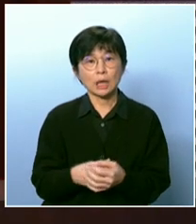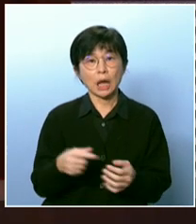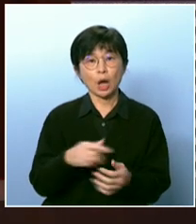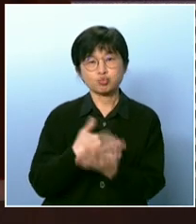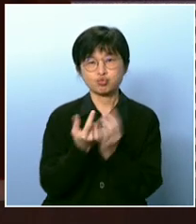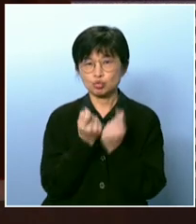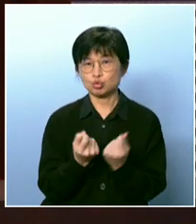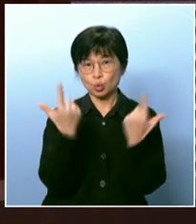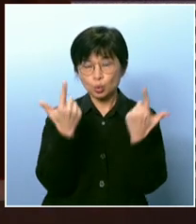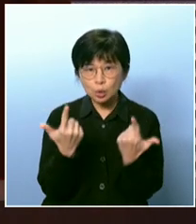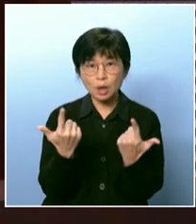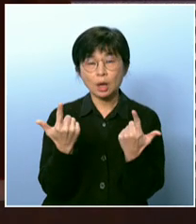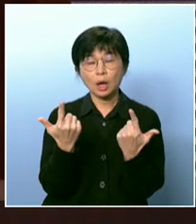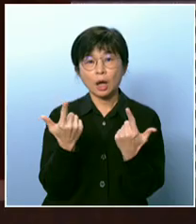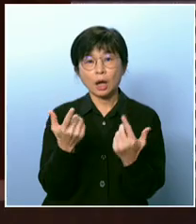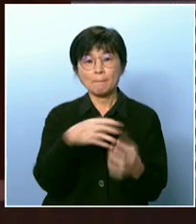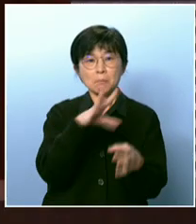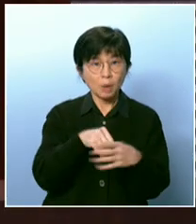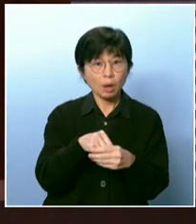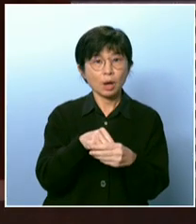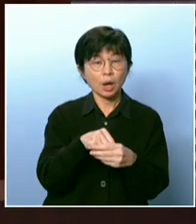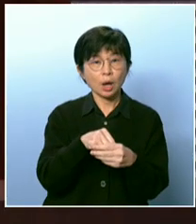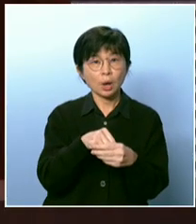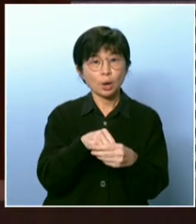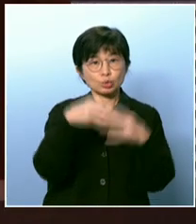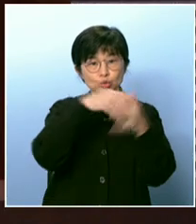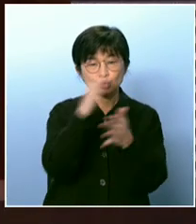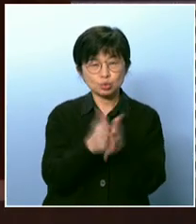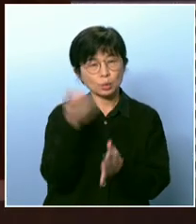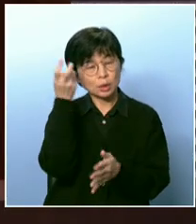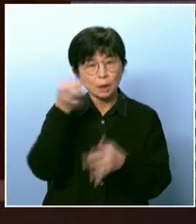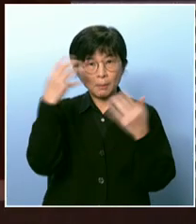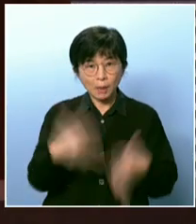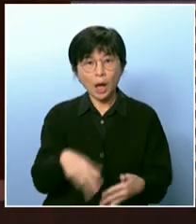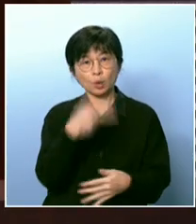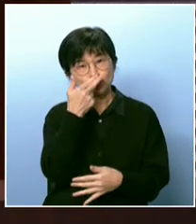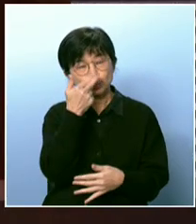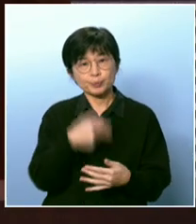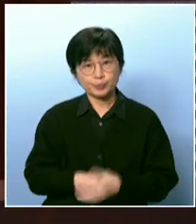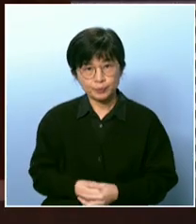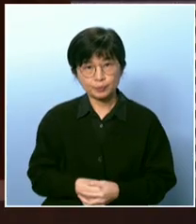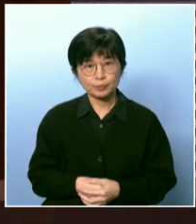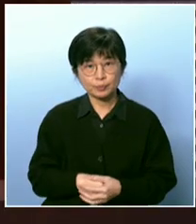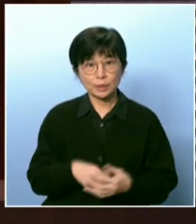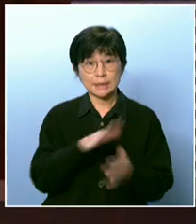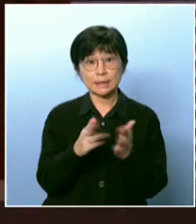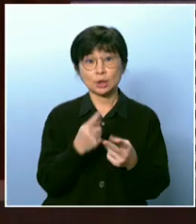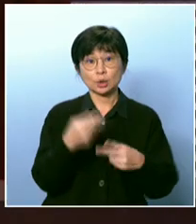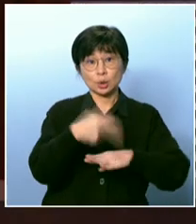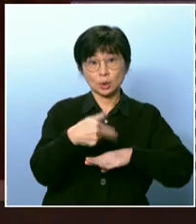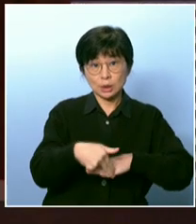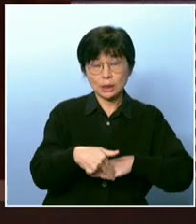construction costs of that particular project. We also factor in inflation as we try to come up with the